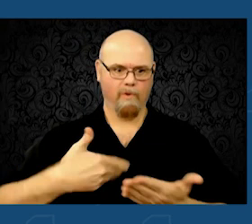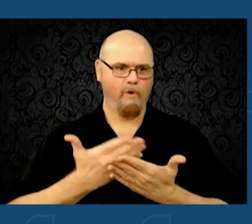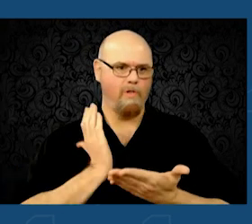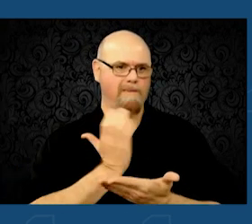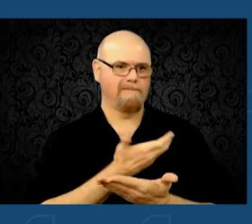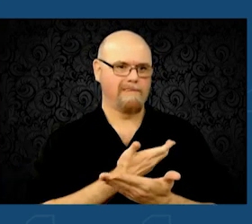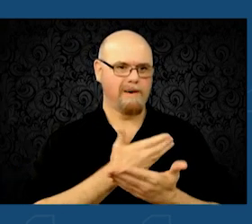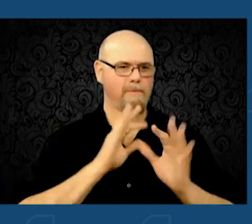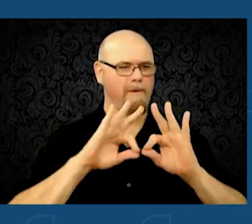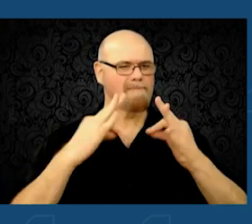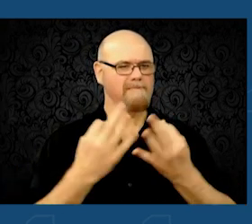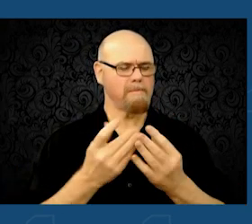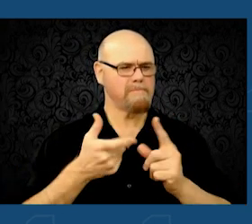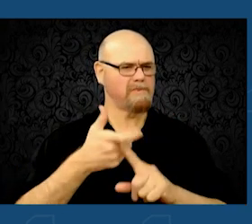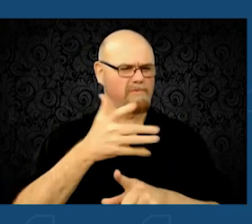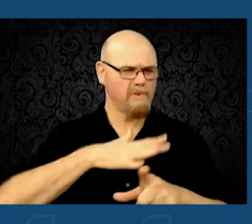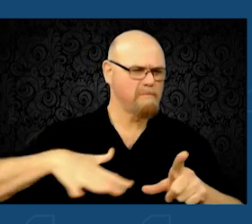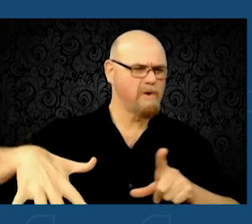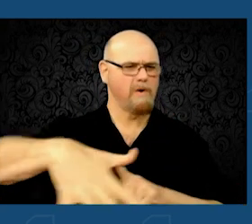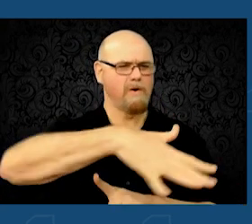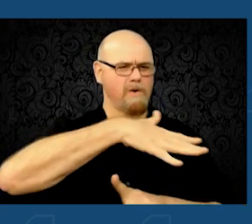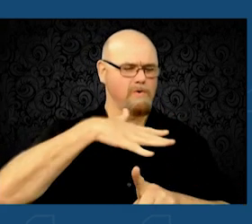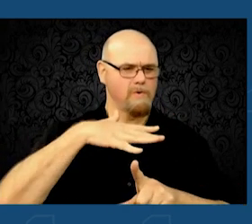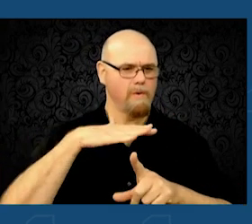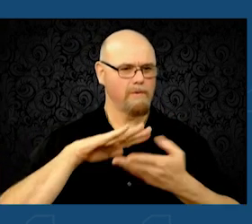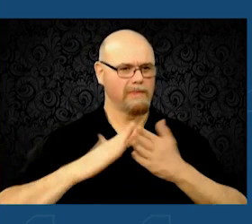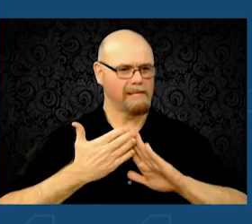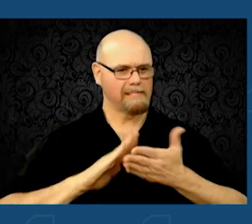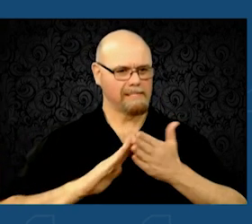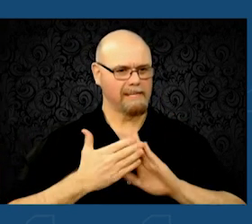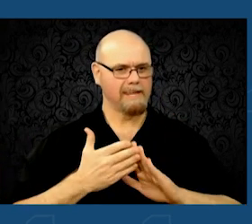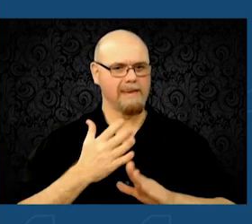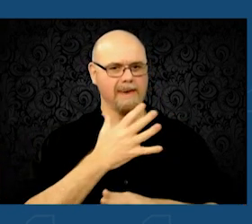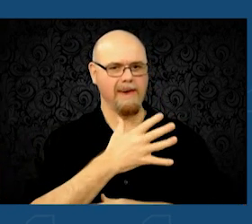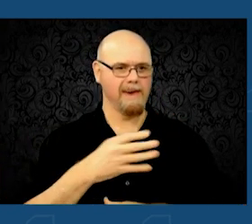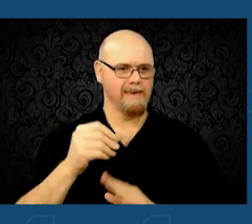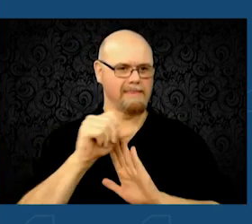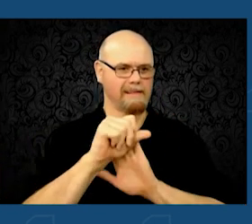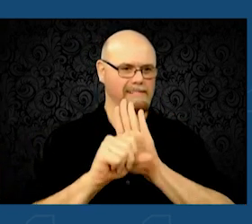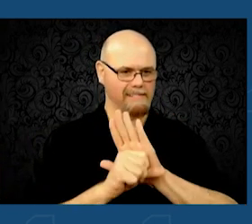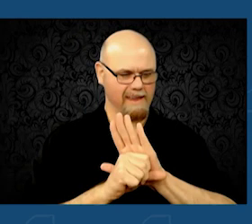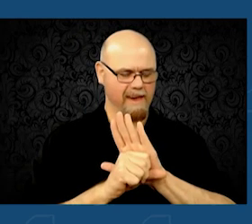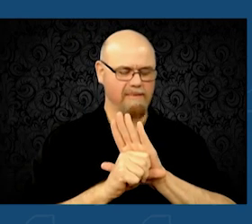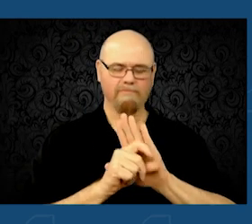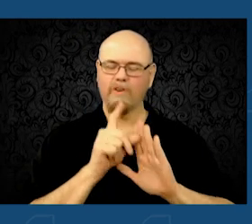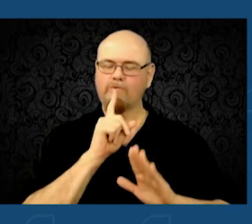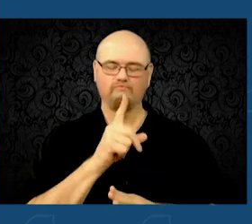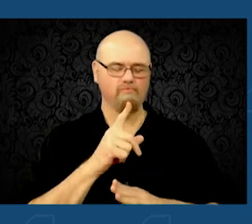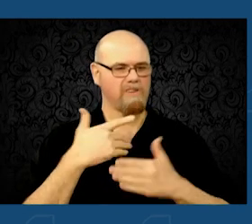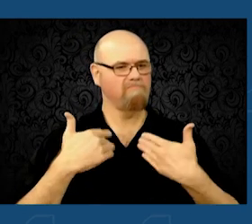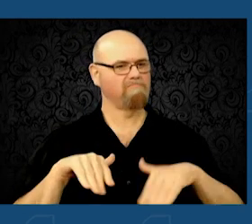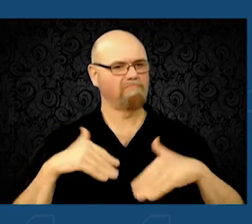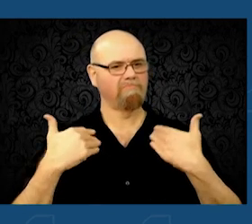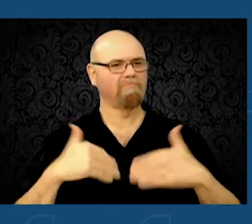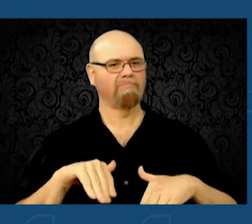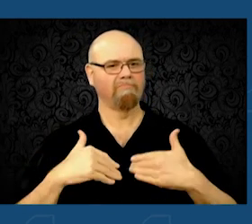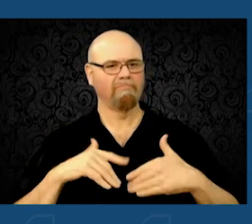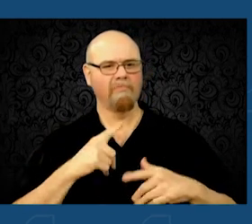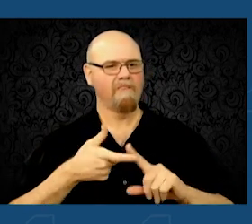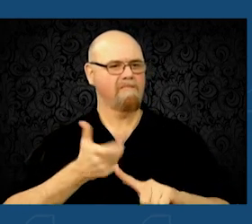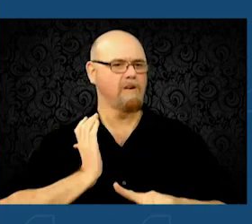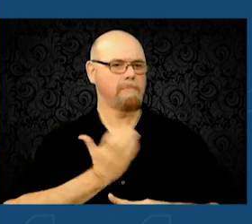city and this state, from the bottom of our hearts, and on behalf of this